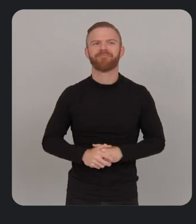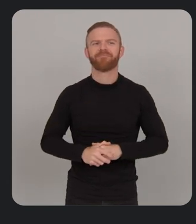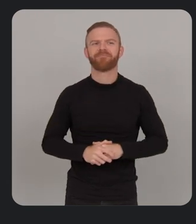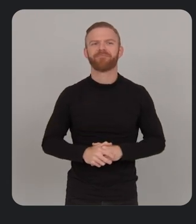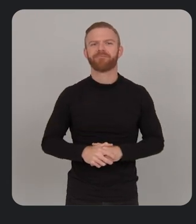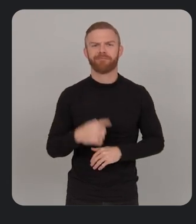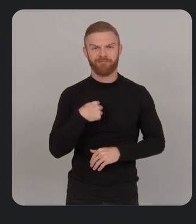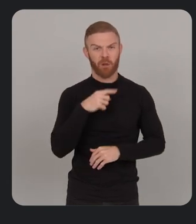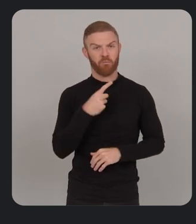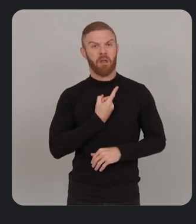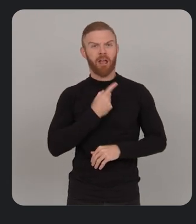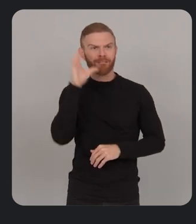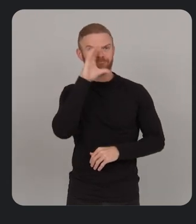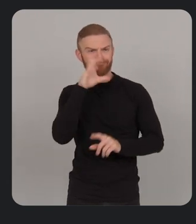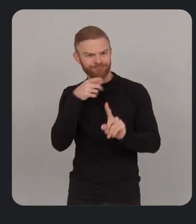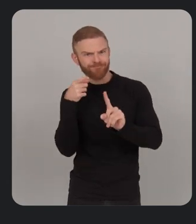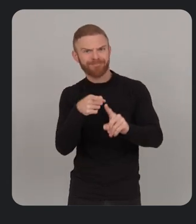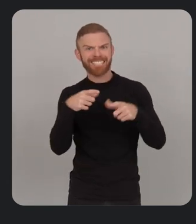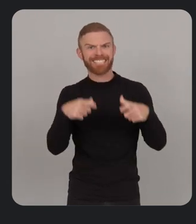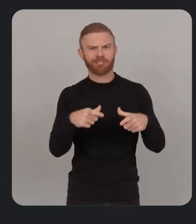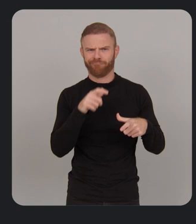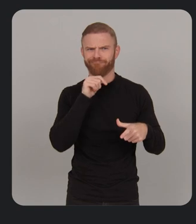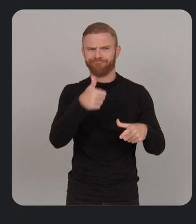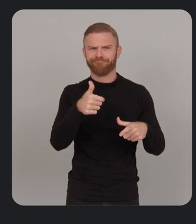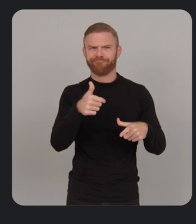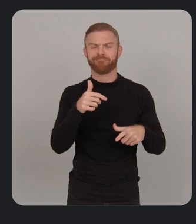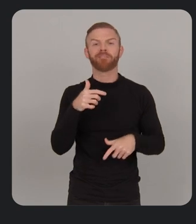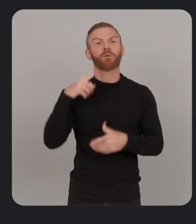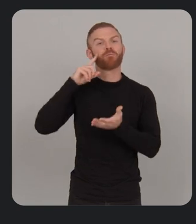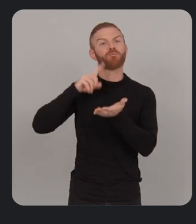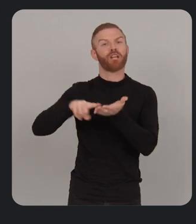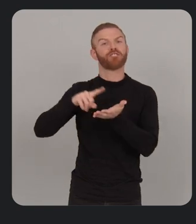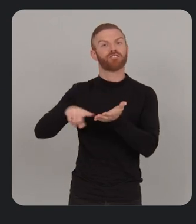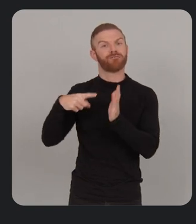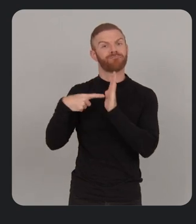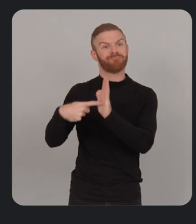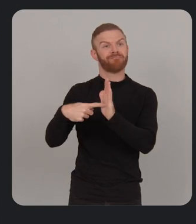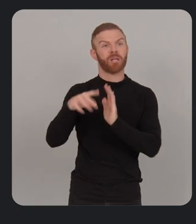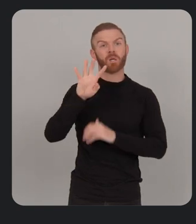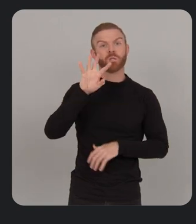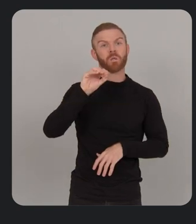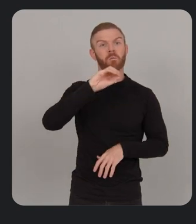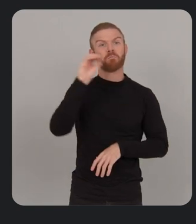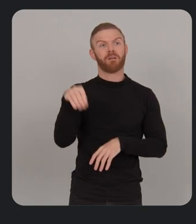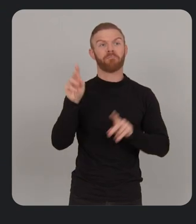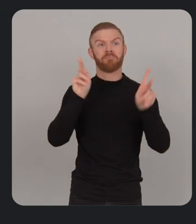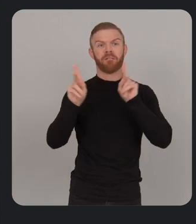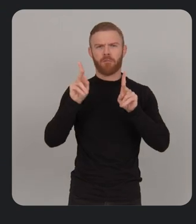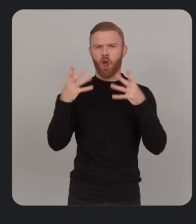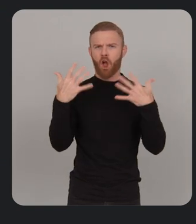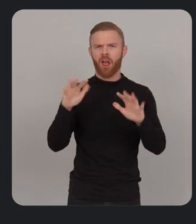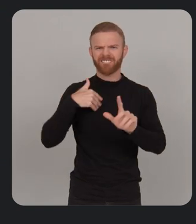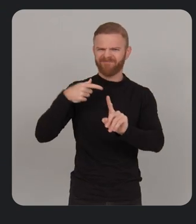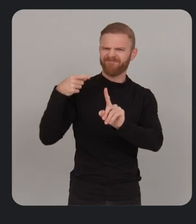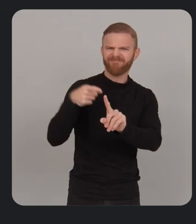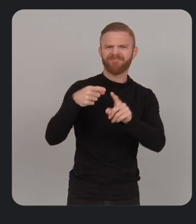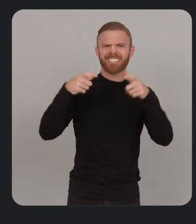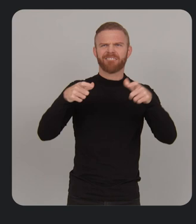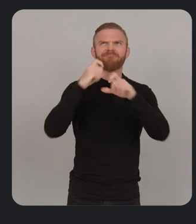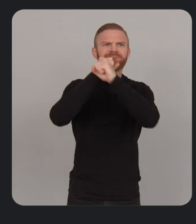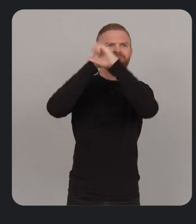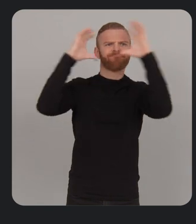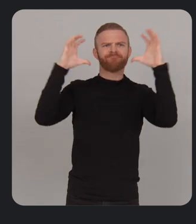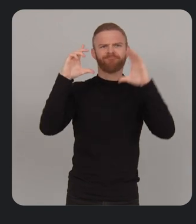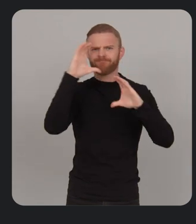I'm not alone when it comes to looking for a specific dish. Our research shows that 40% of people already have a dish in